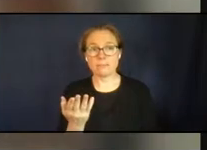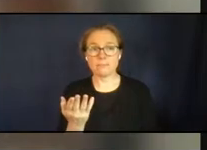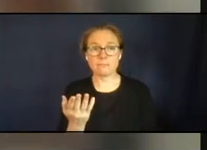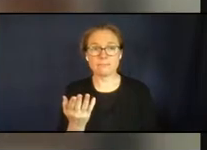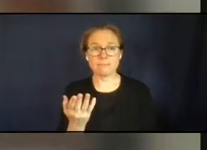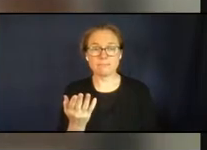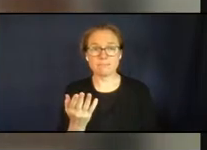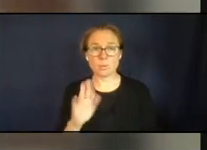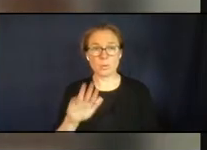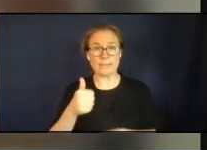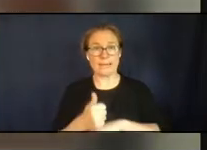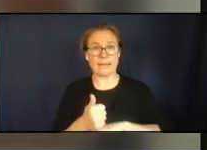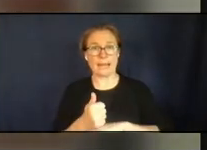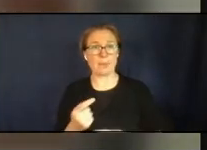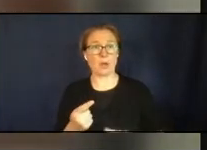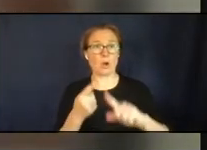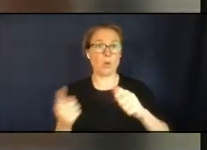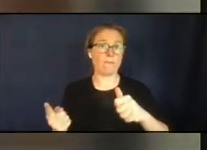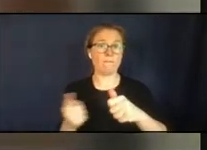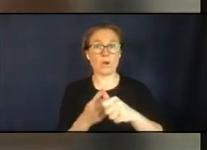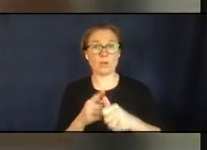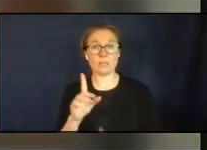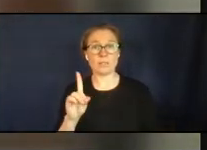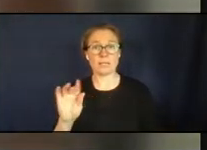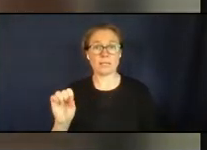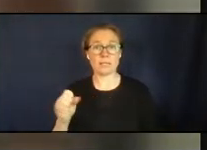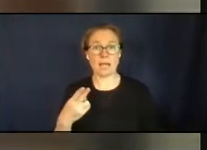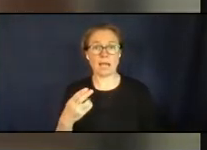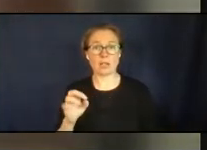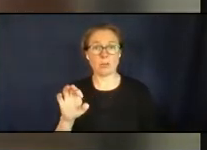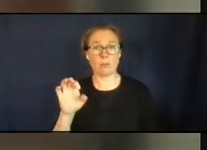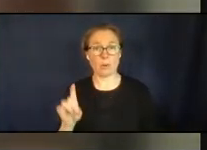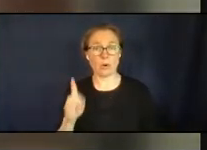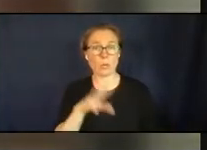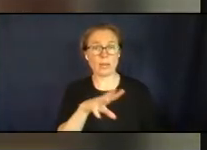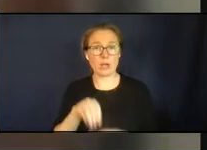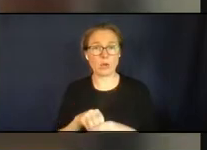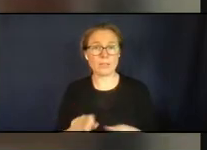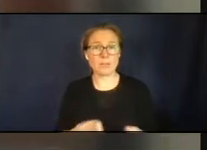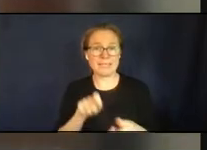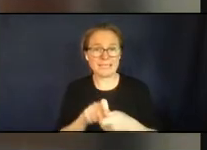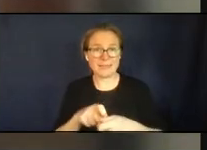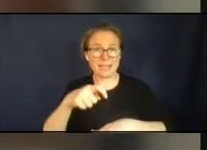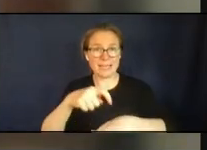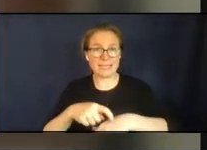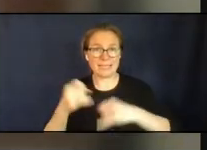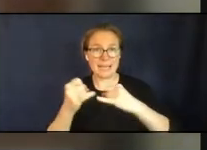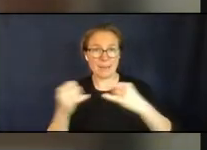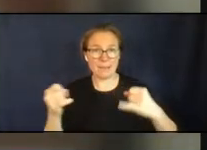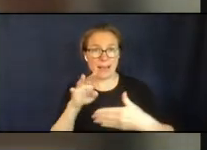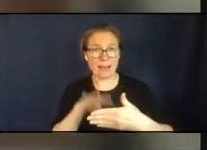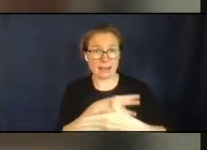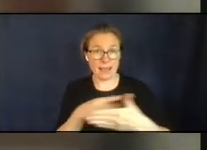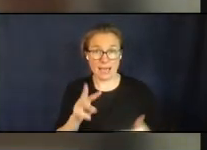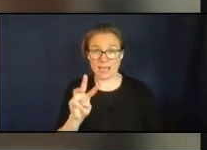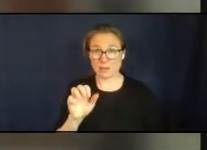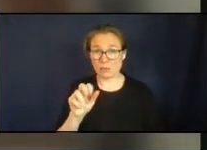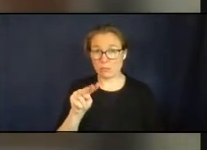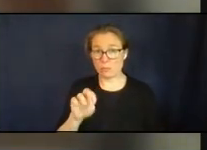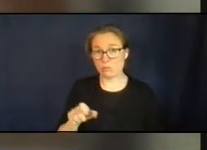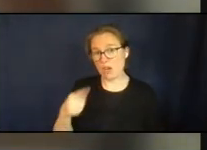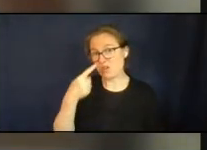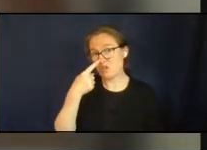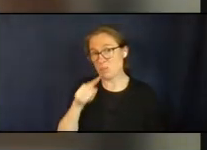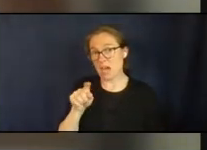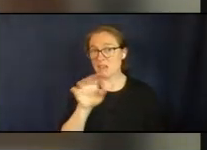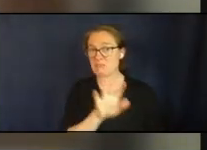first dashboard, which will include specific deliverables and timelines. But Wayne, do you want to give kind of a ballpark in